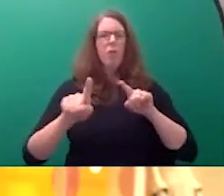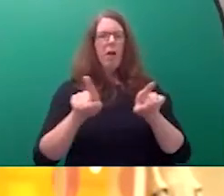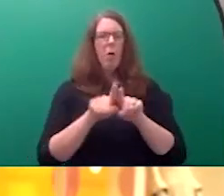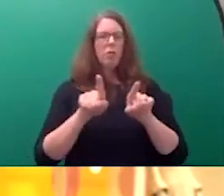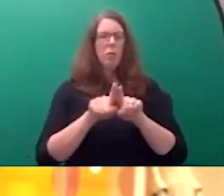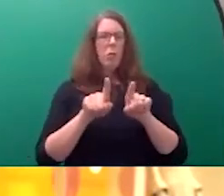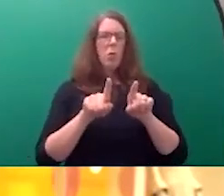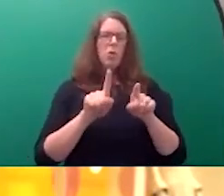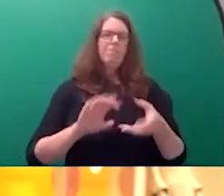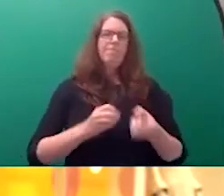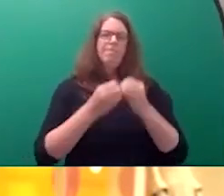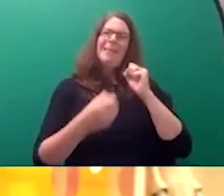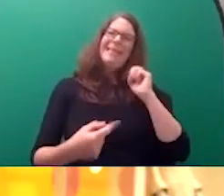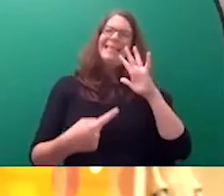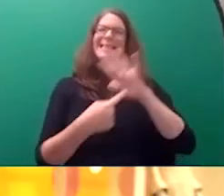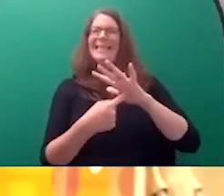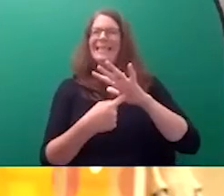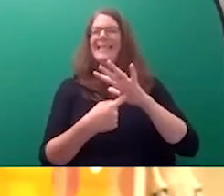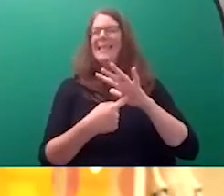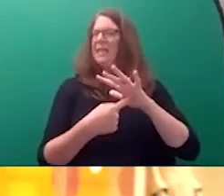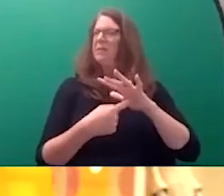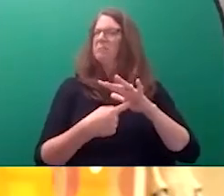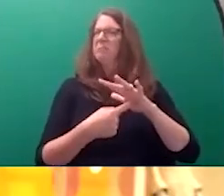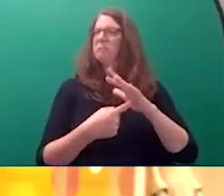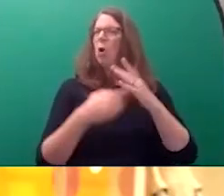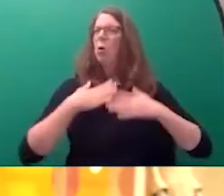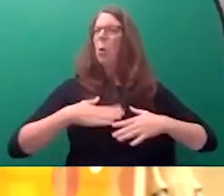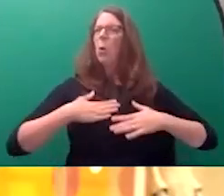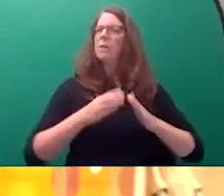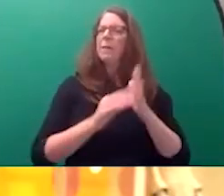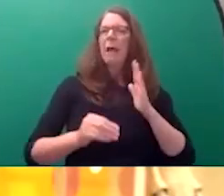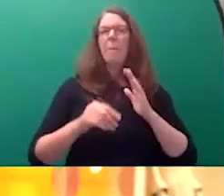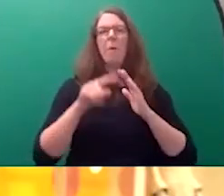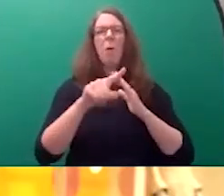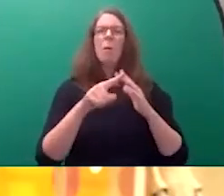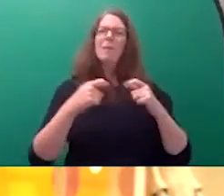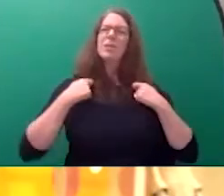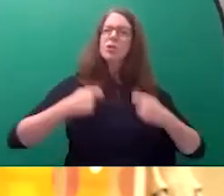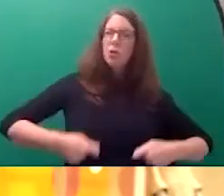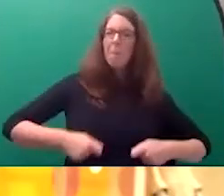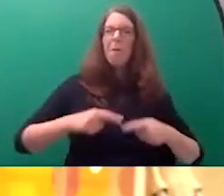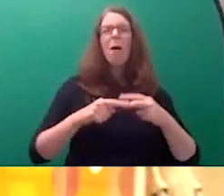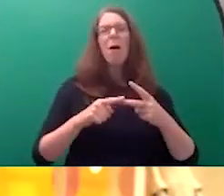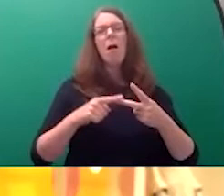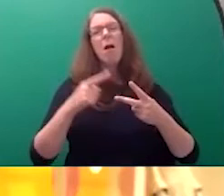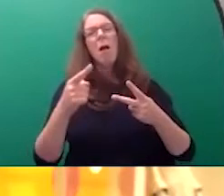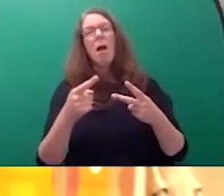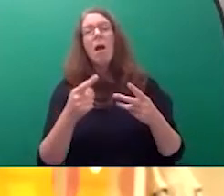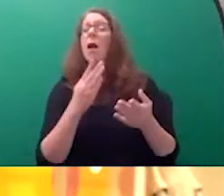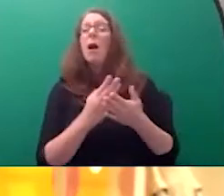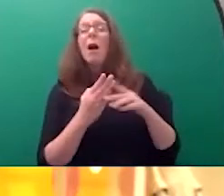key pieces. So say it's the sweater, you know, be it the rather